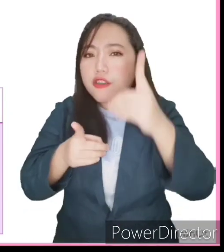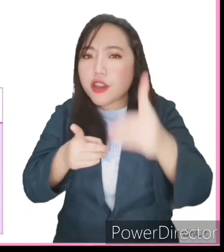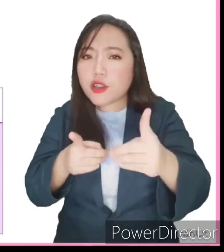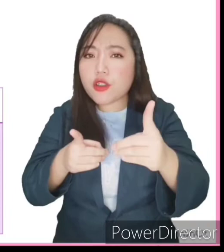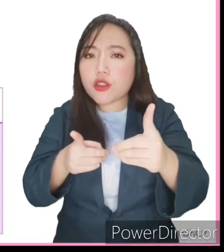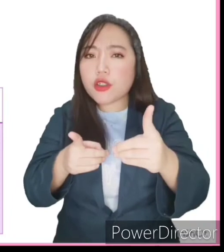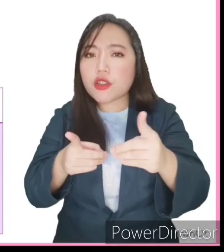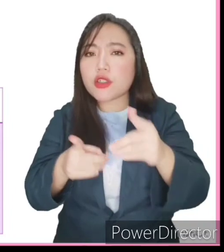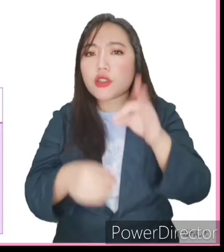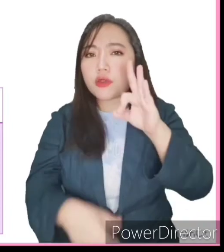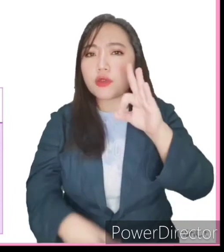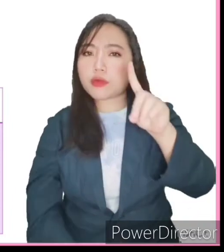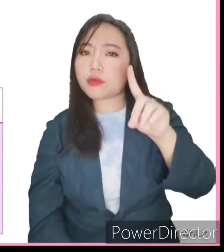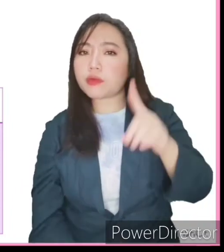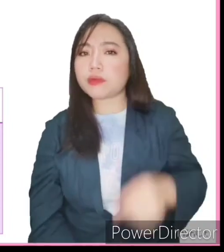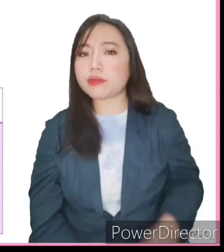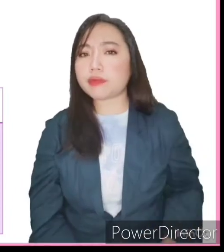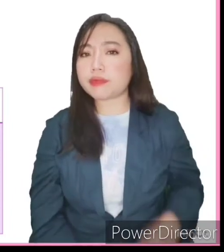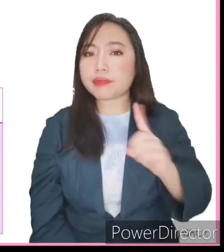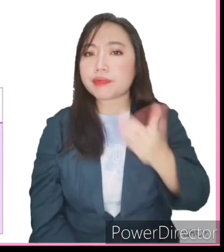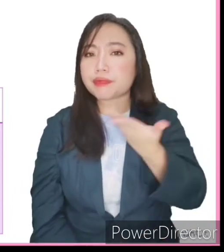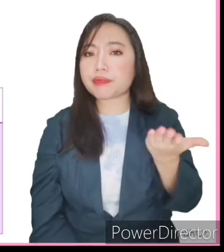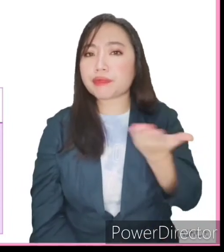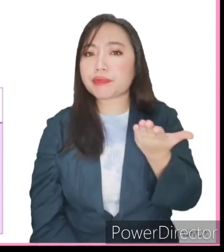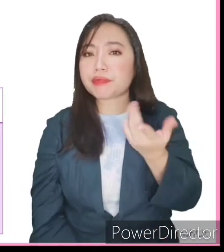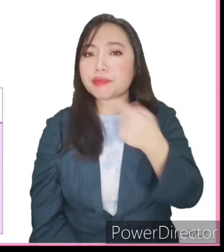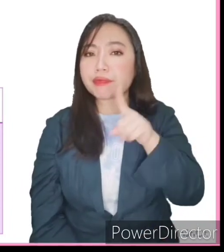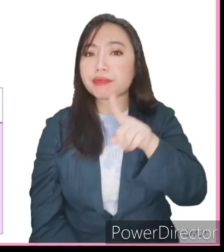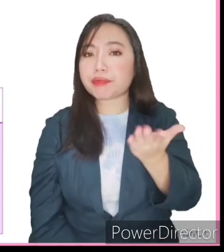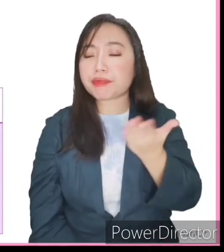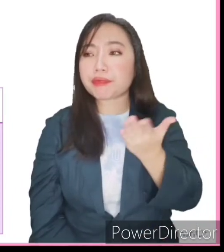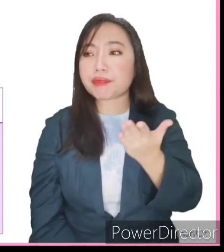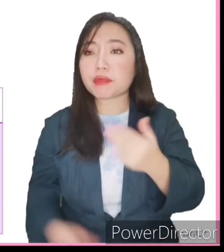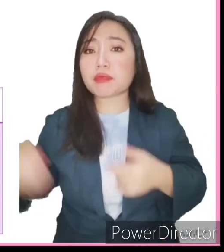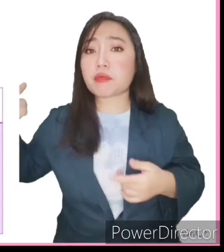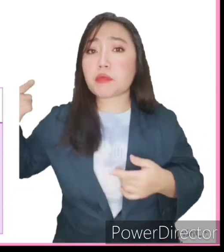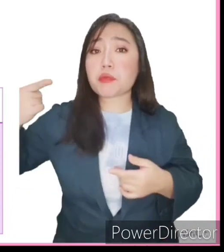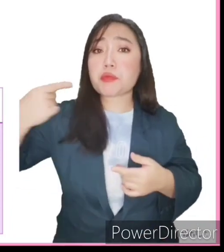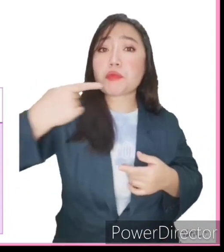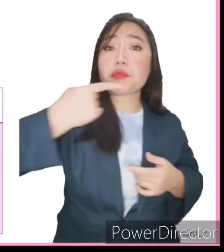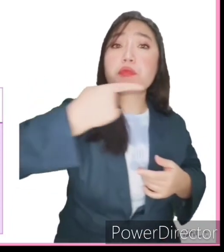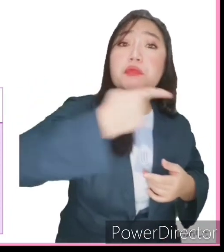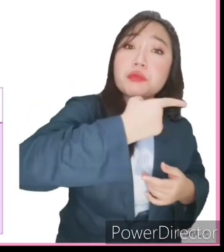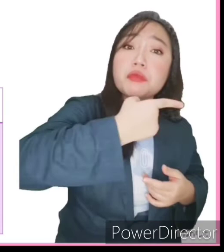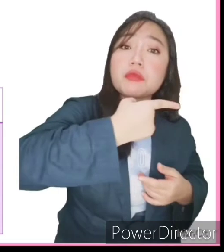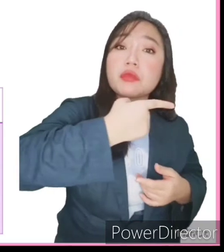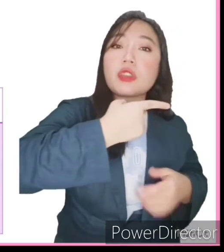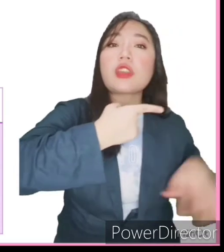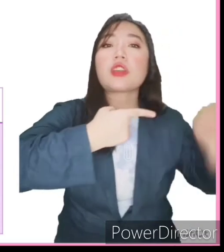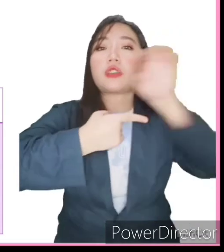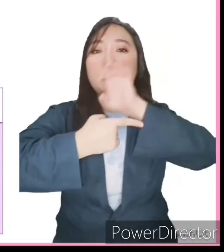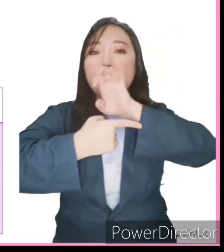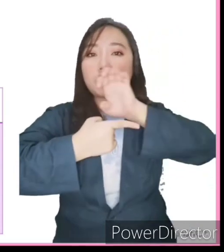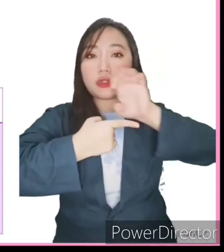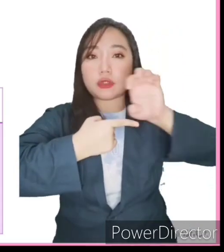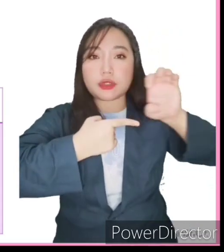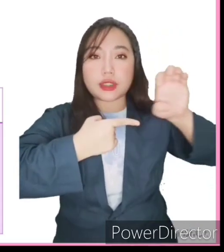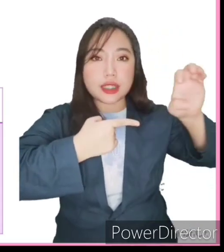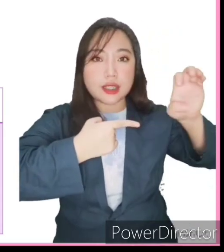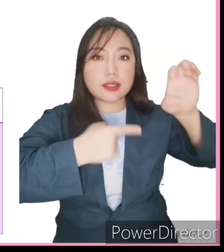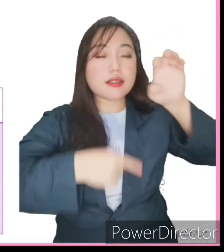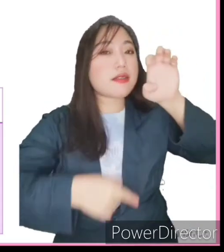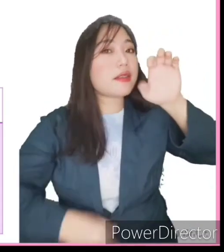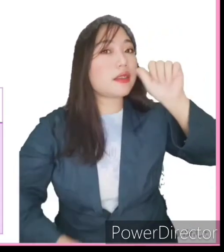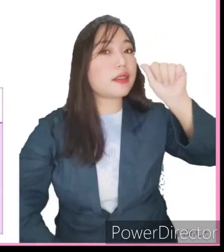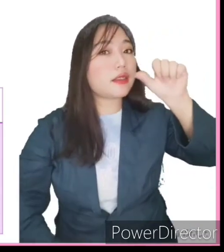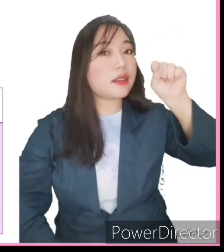And what is the direction of force 1? It's pointing to the right, so that means it would